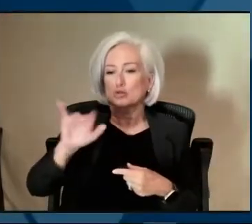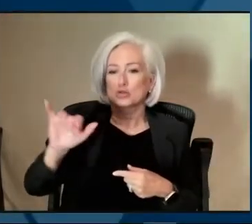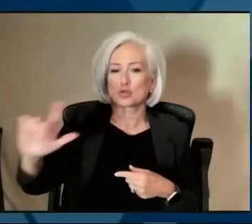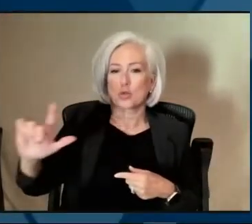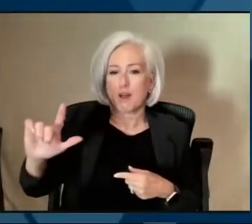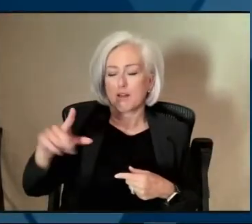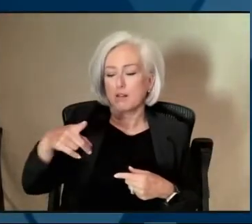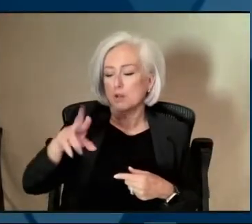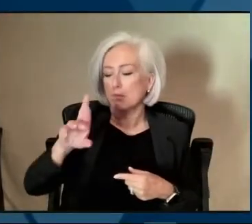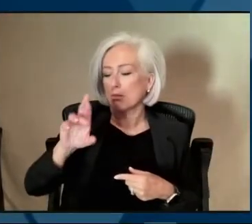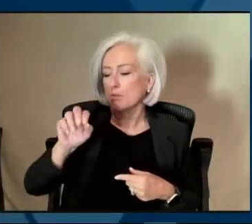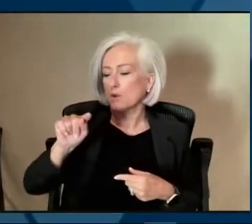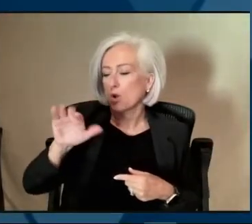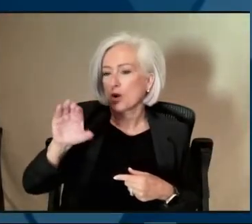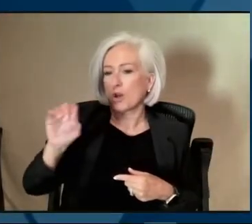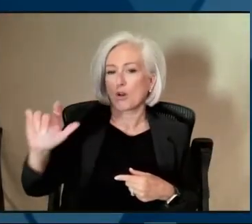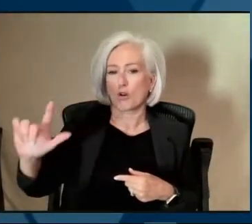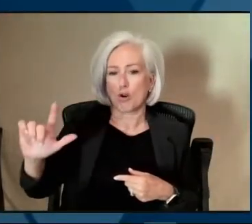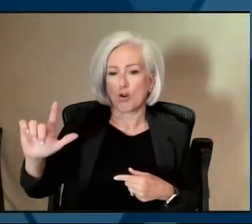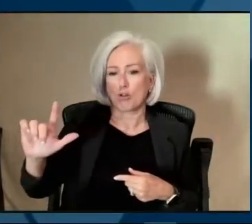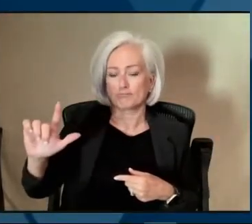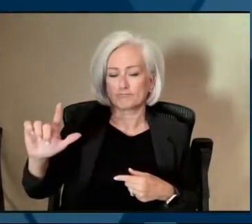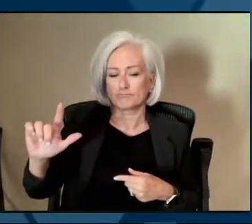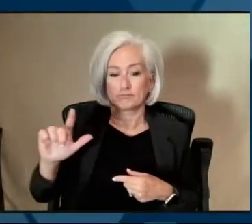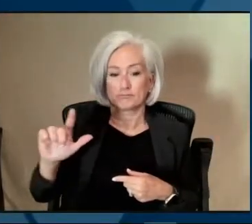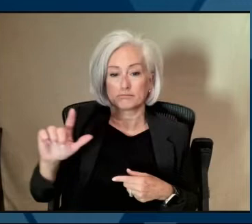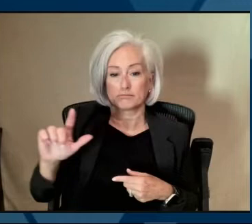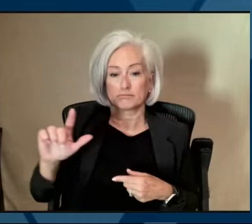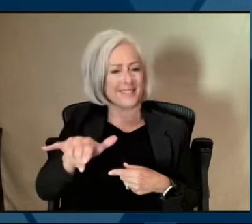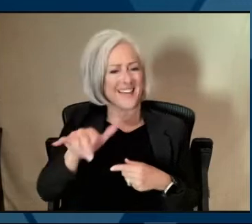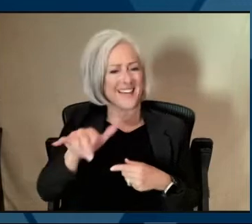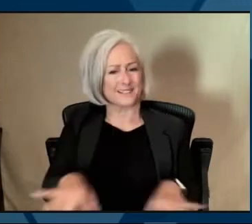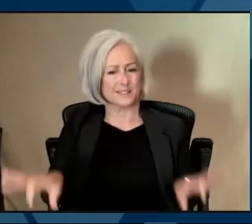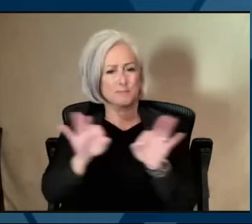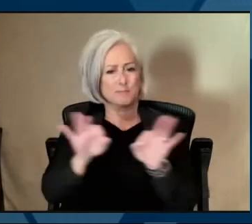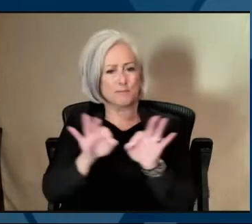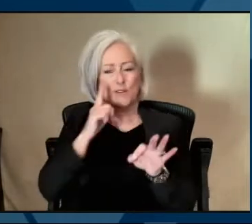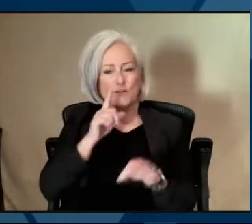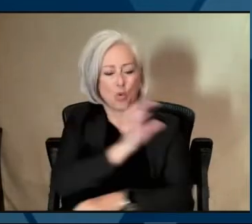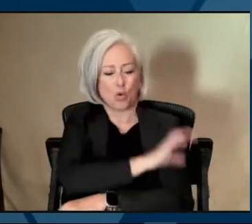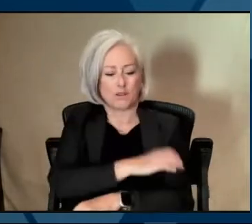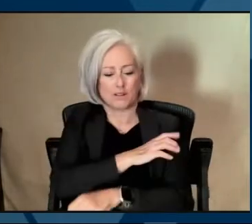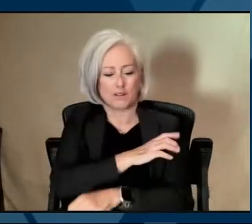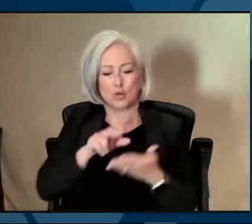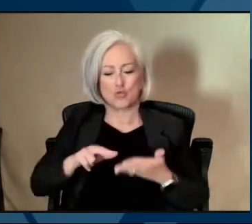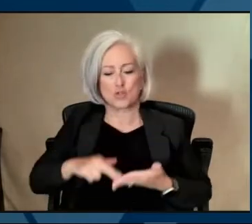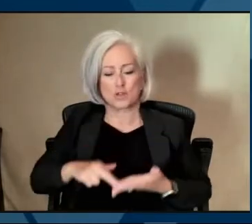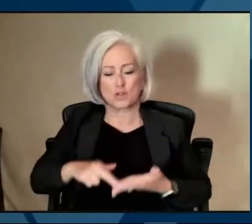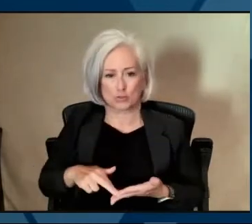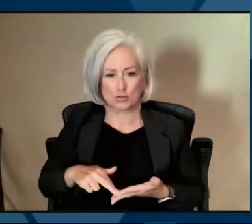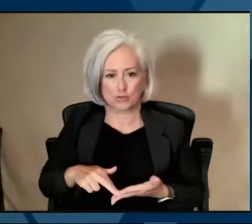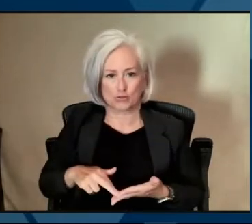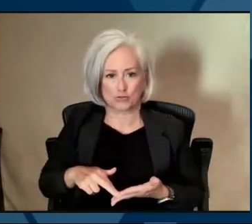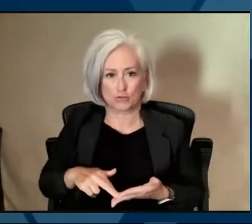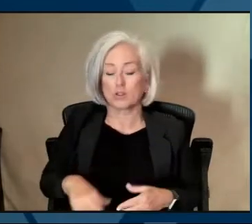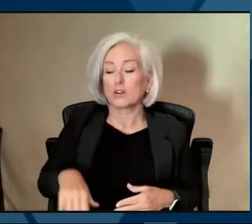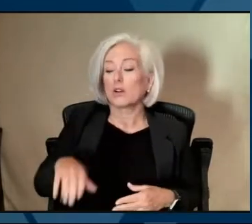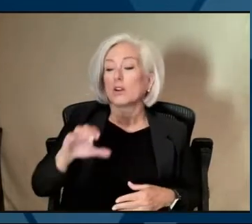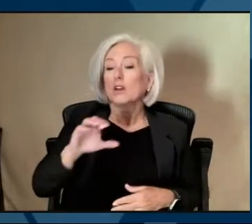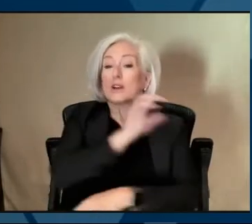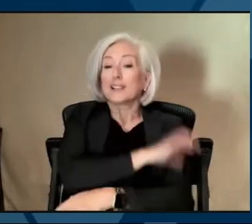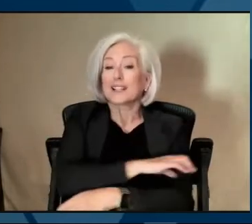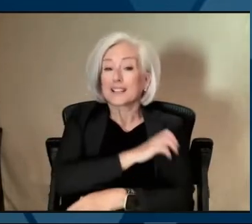use, and it's critical in clinical research. When we do these clinical trials, we use this